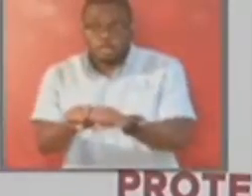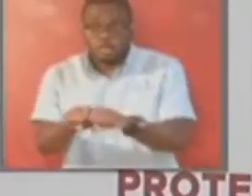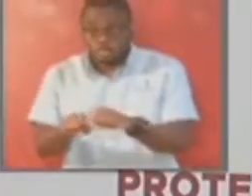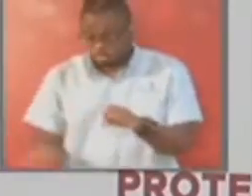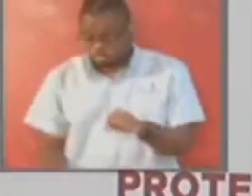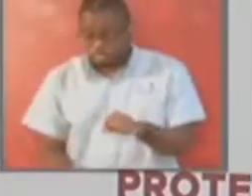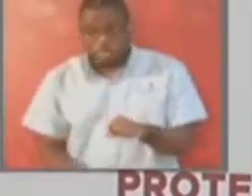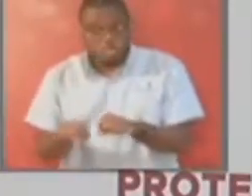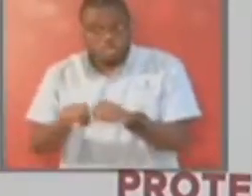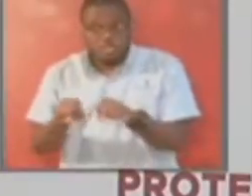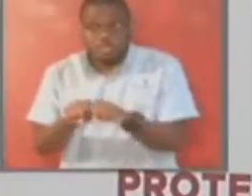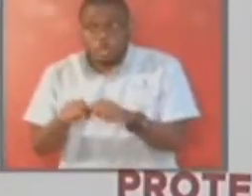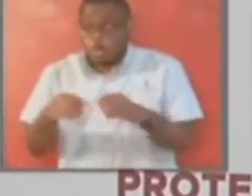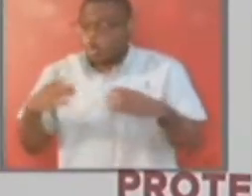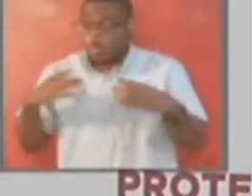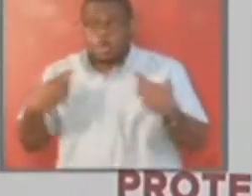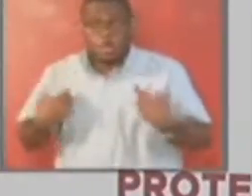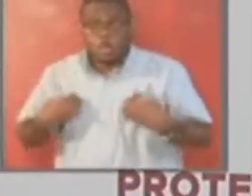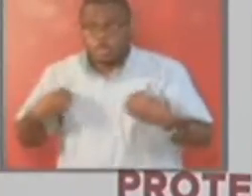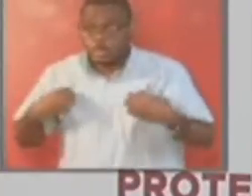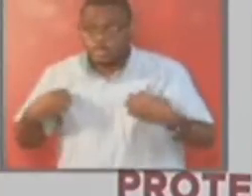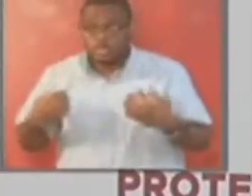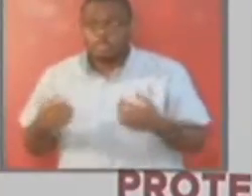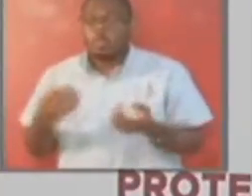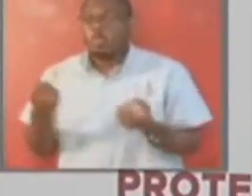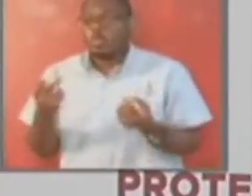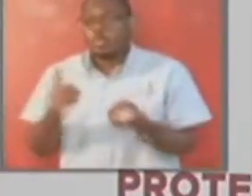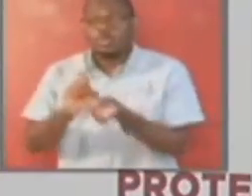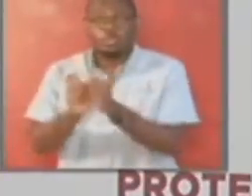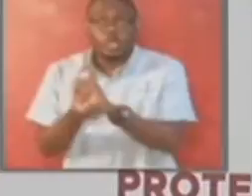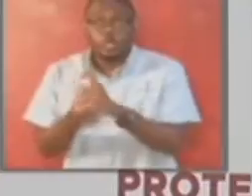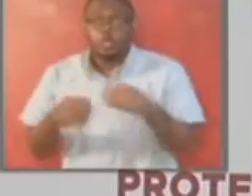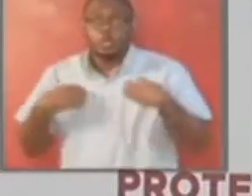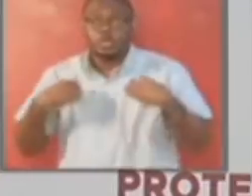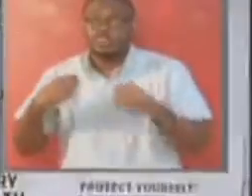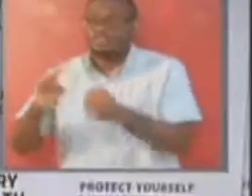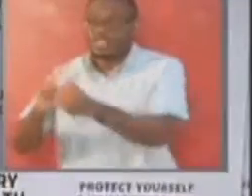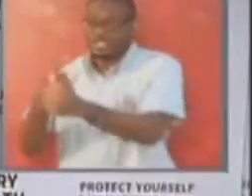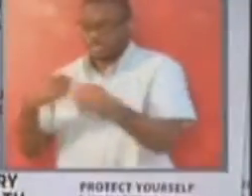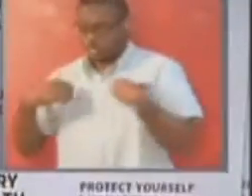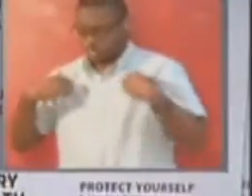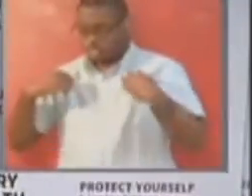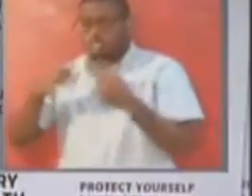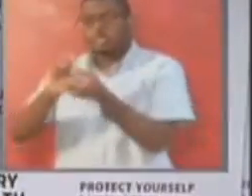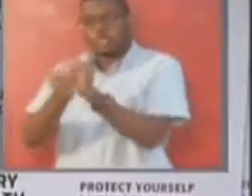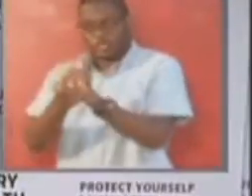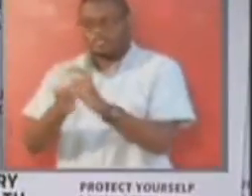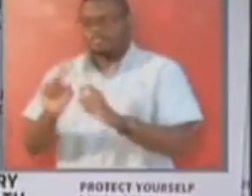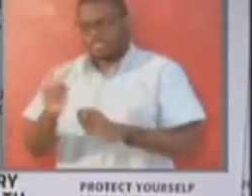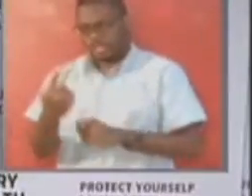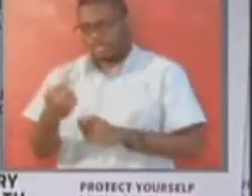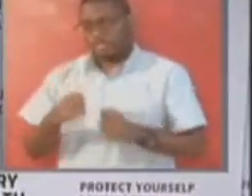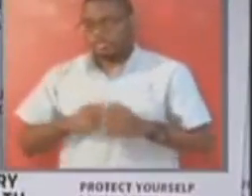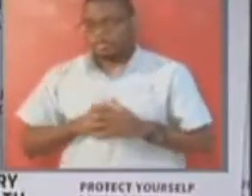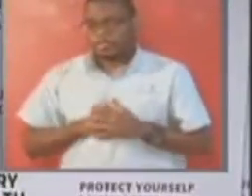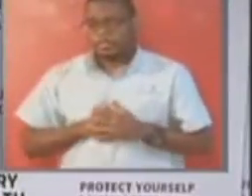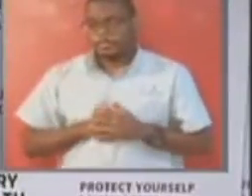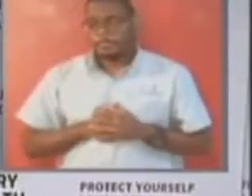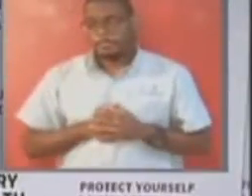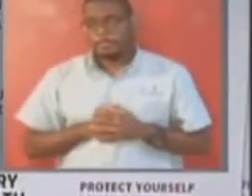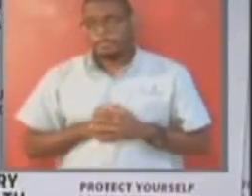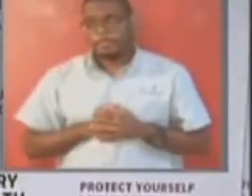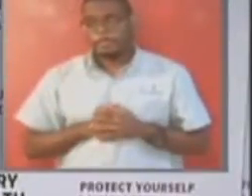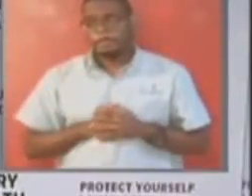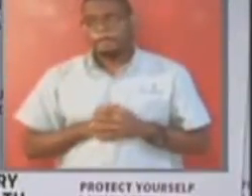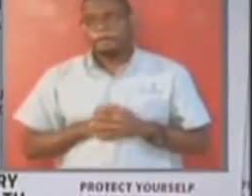first before going and putting your loved one at risk. Hope that answers the question. Thank you. And I think CMO had a response to an